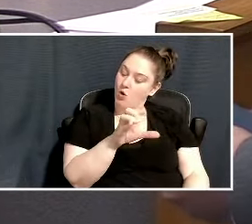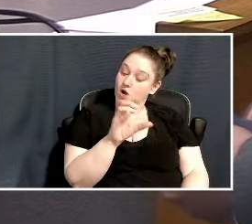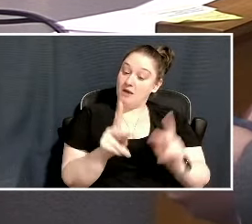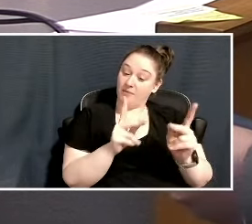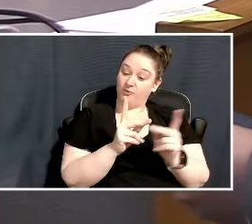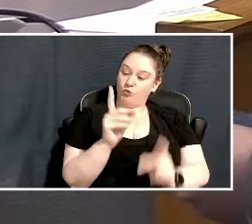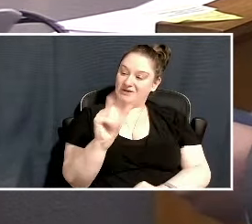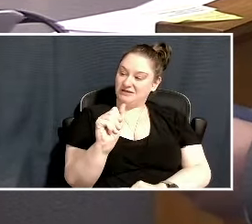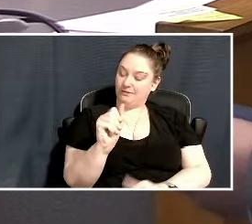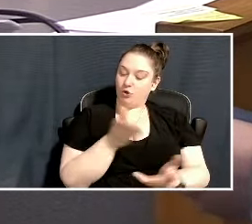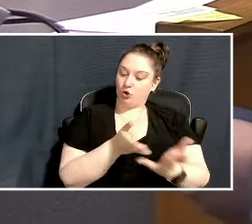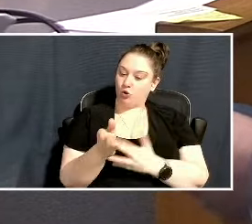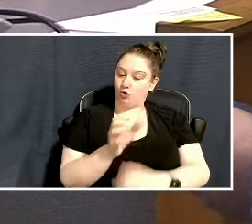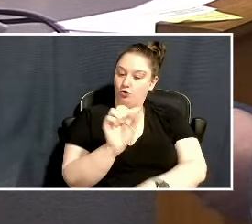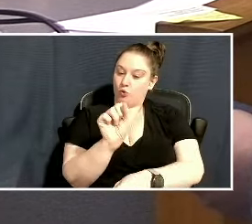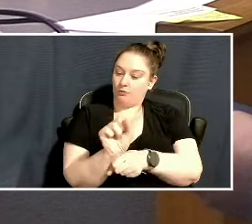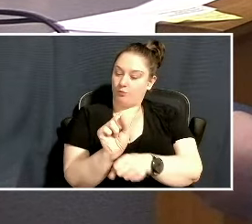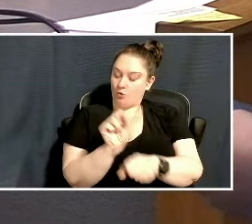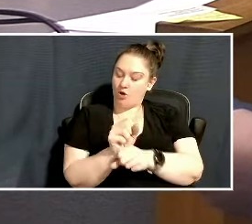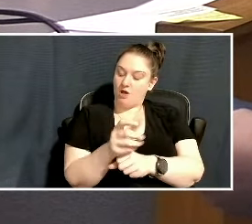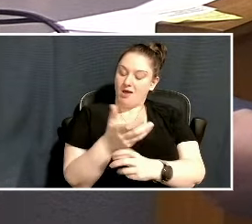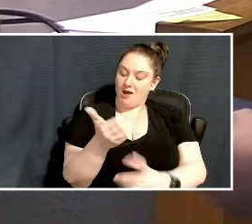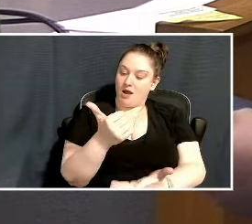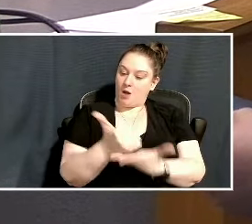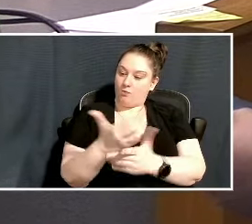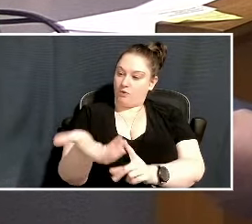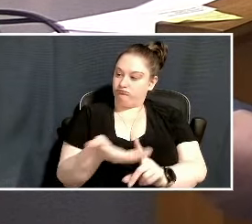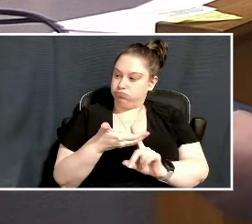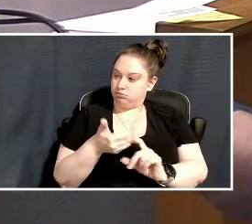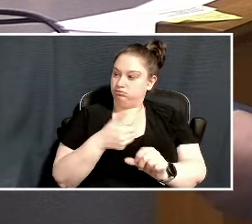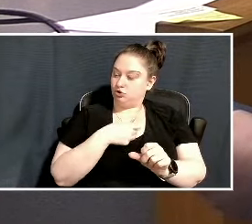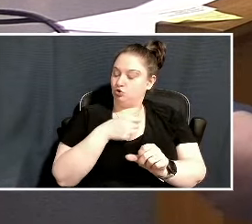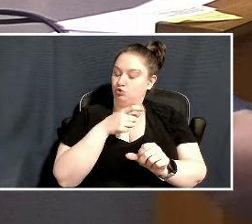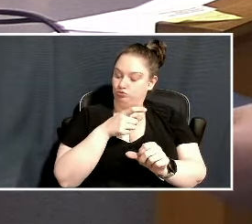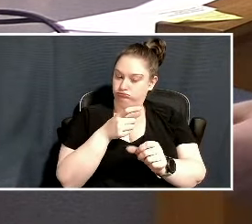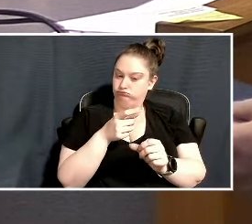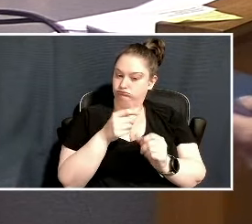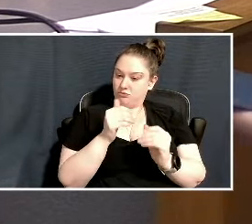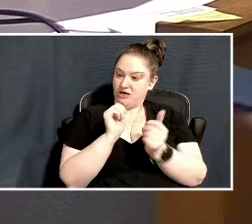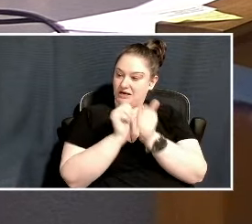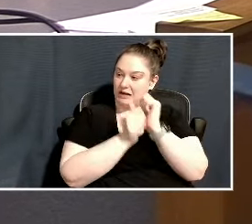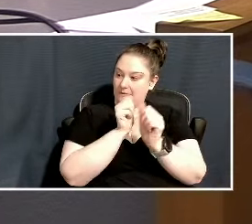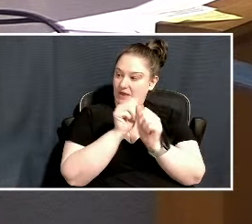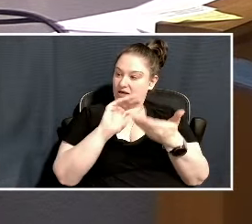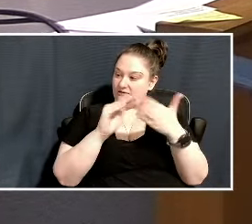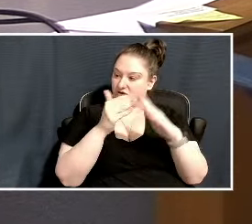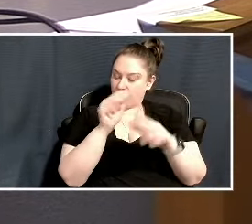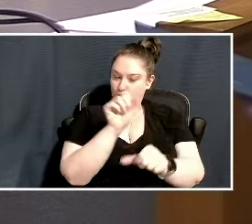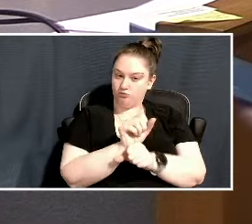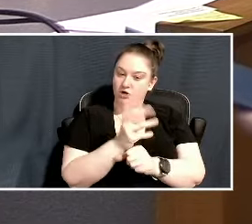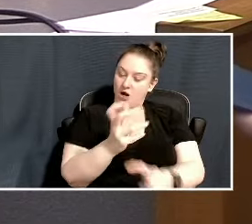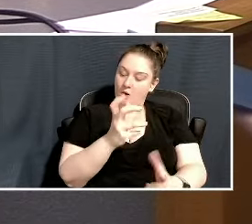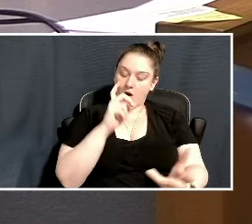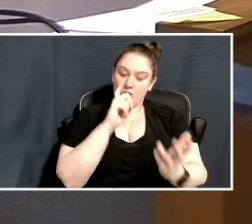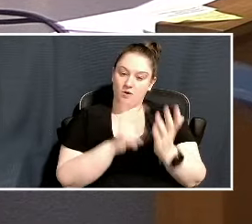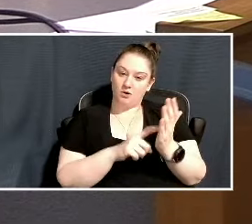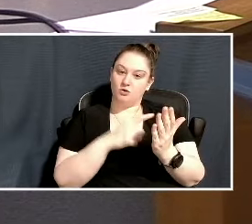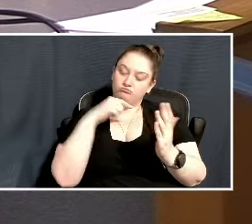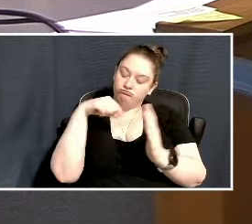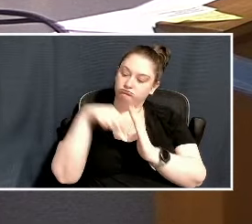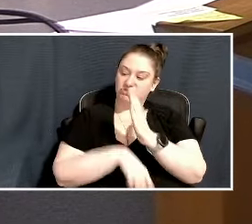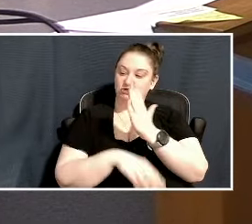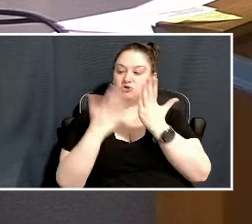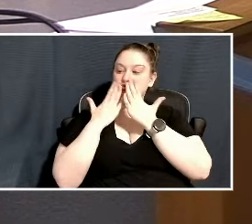secure competitive community jobs. And I'd like to express my deepest appreciation to all of those